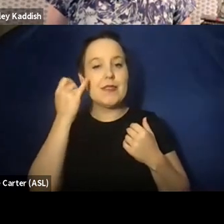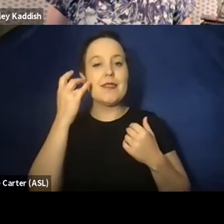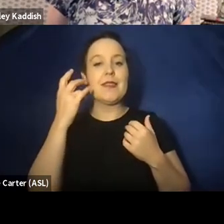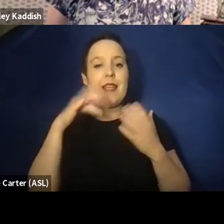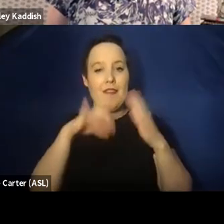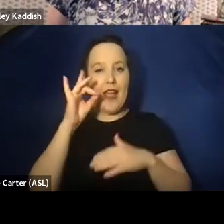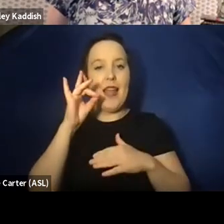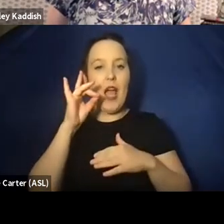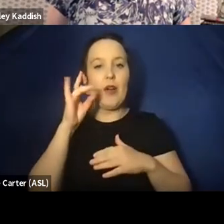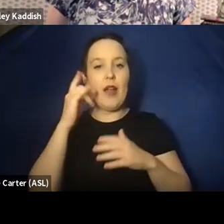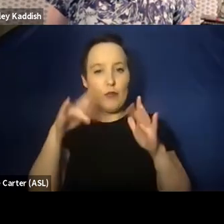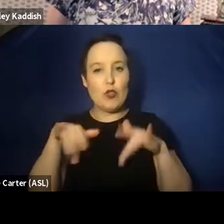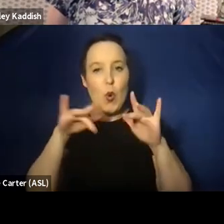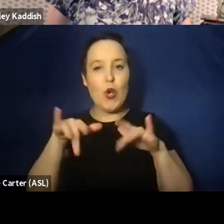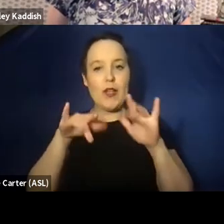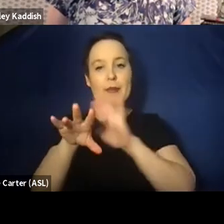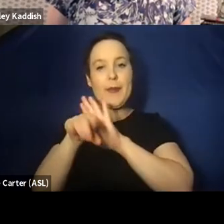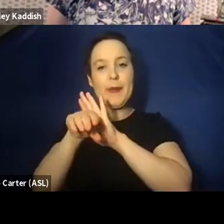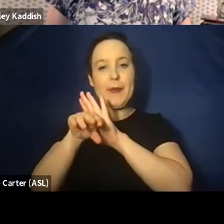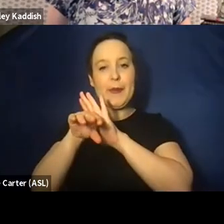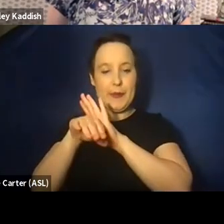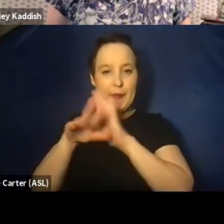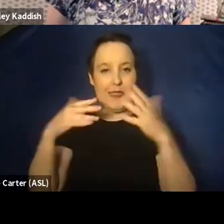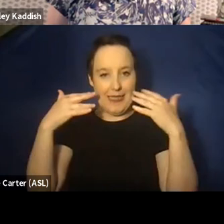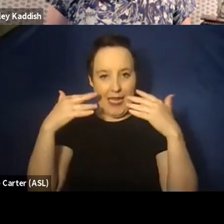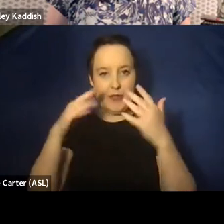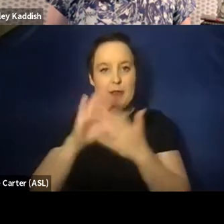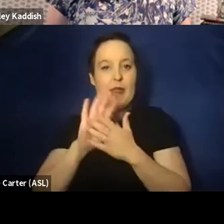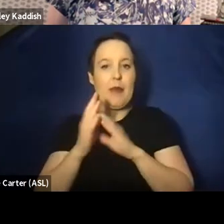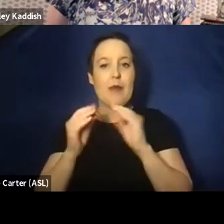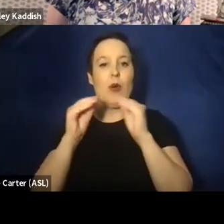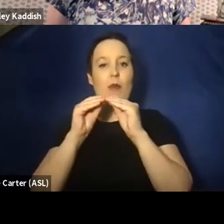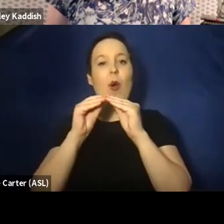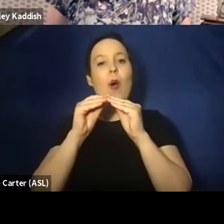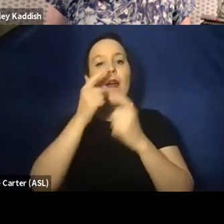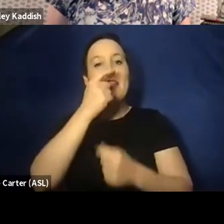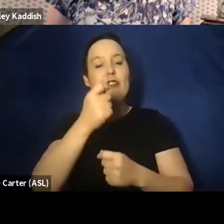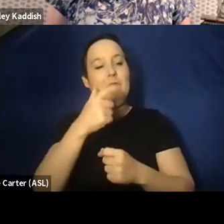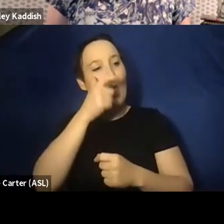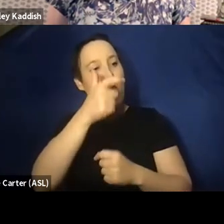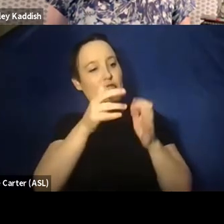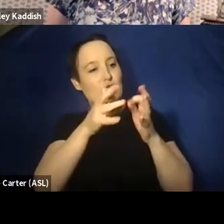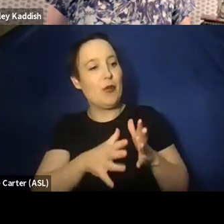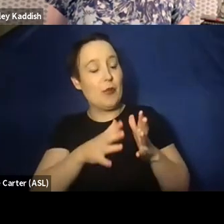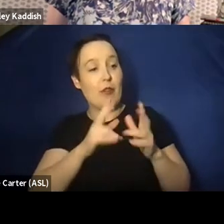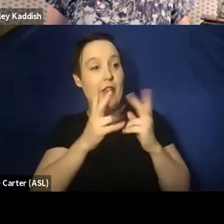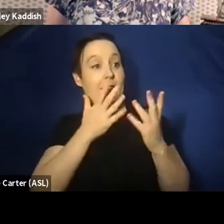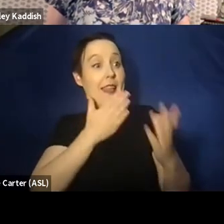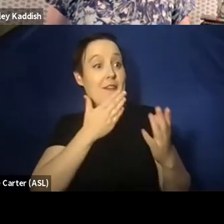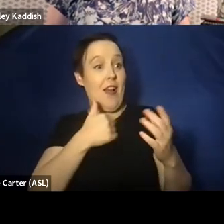sounds. I'm getting increasingly interested. And as I watch our interpreter, I am grateful that I can